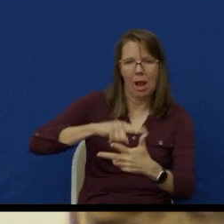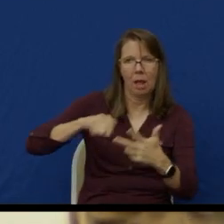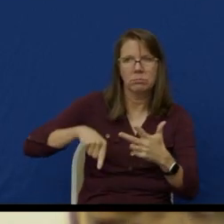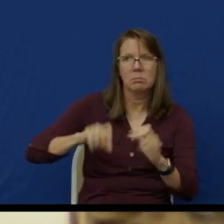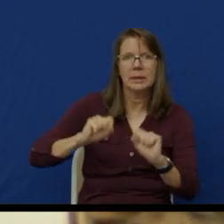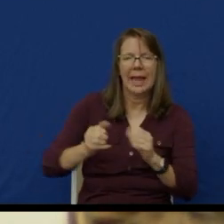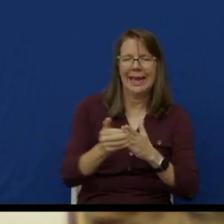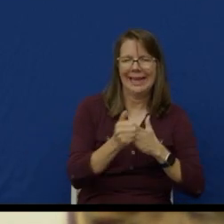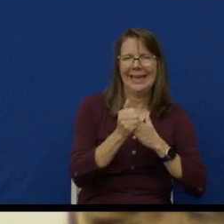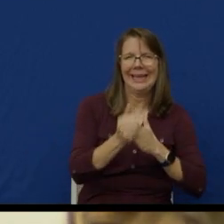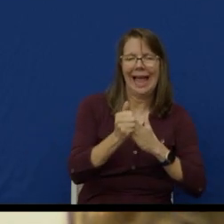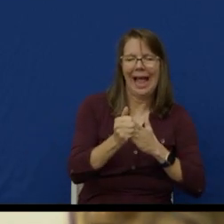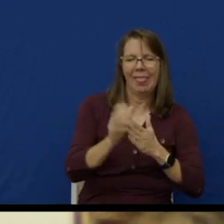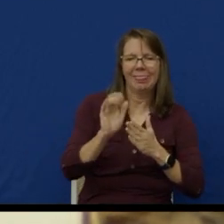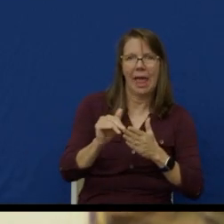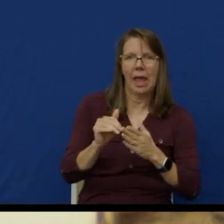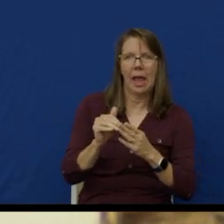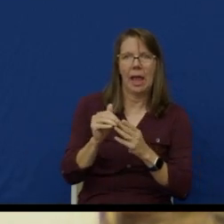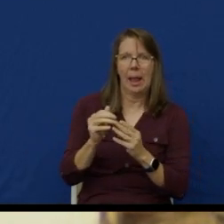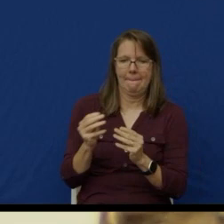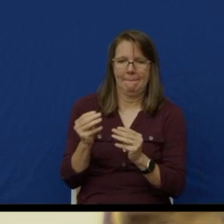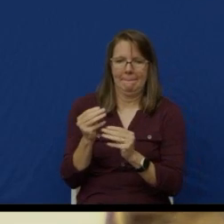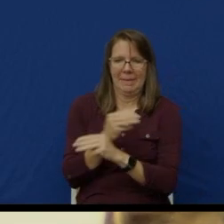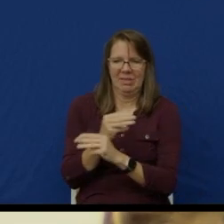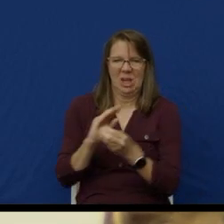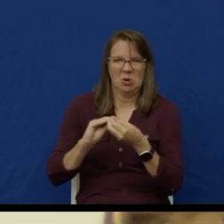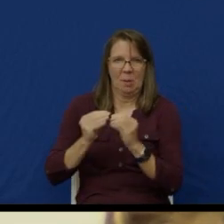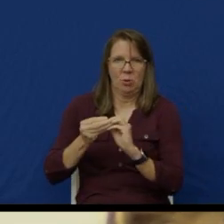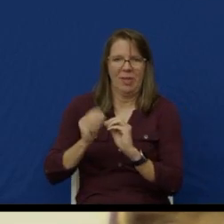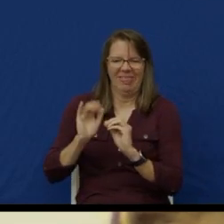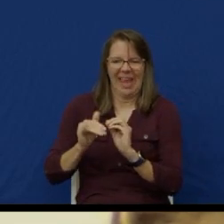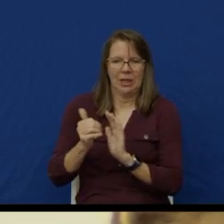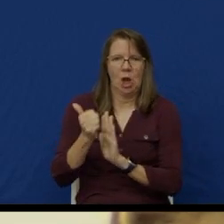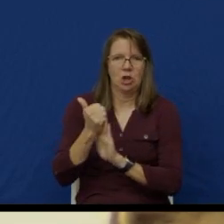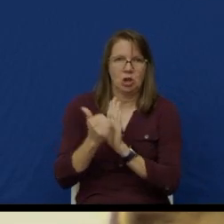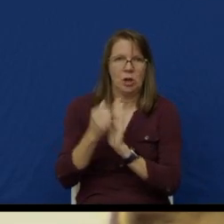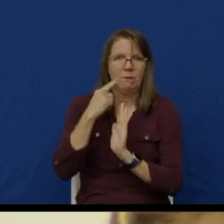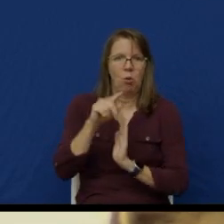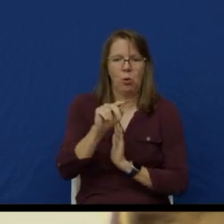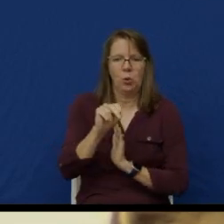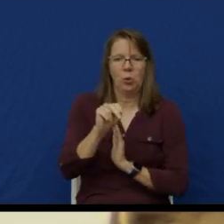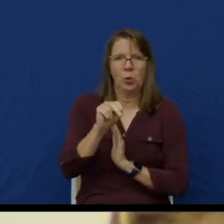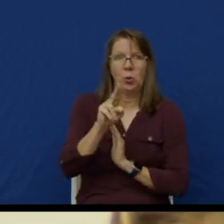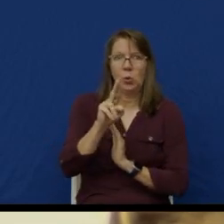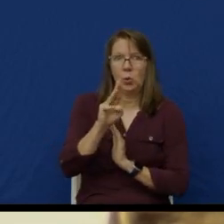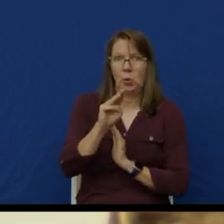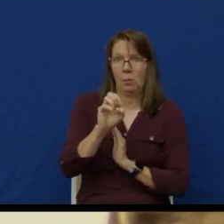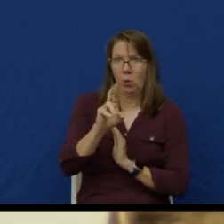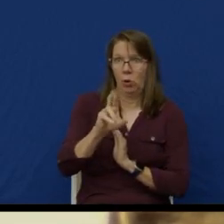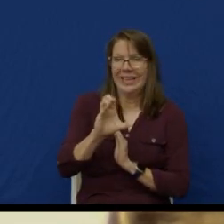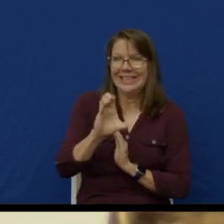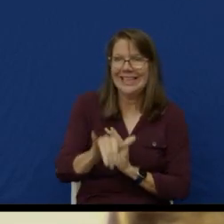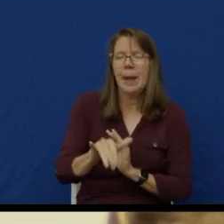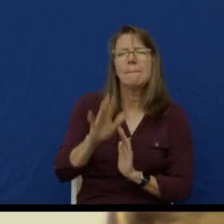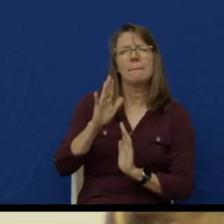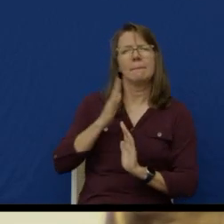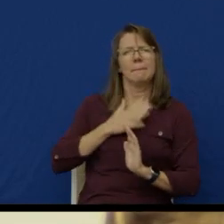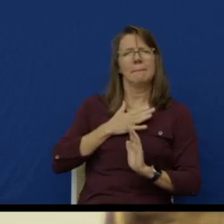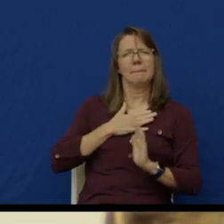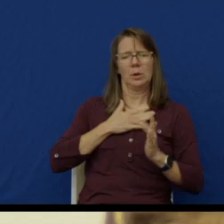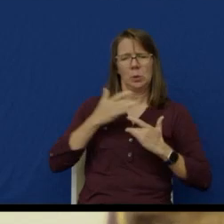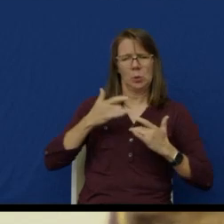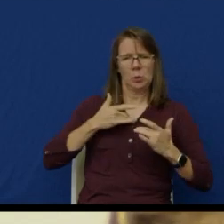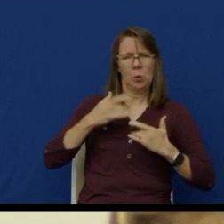of numeracy agenda. And you know, the only pause or heart of concern that I have, especially in